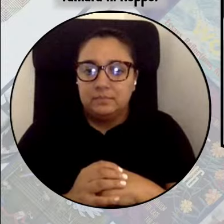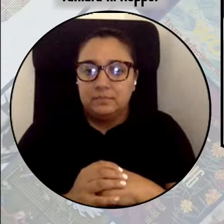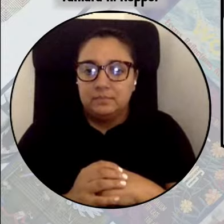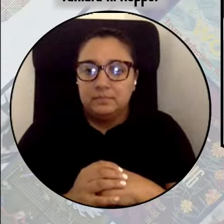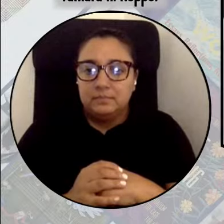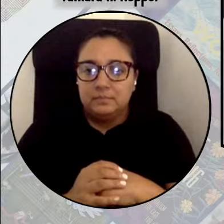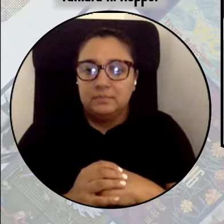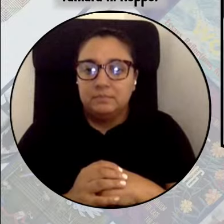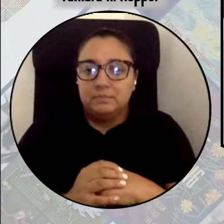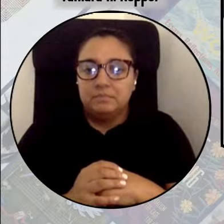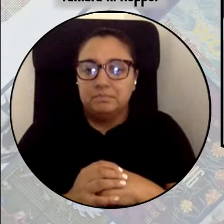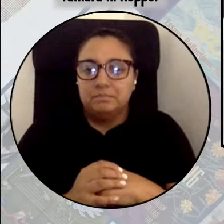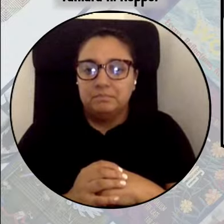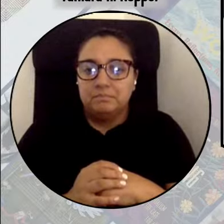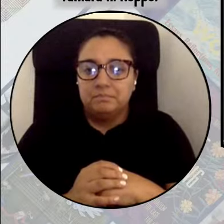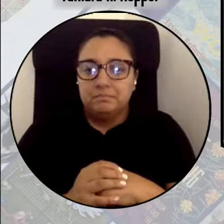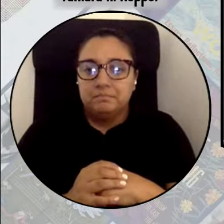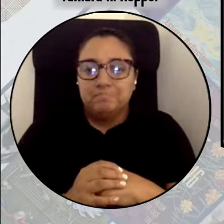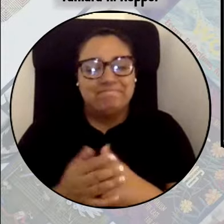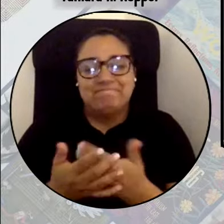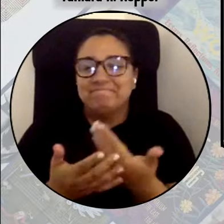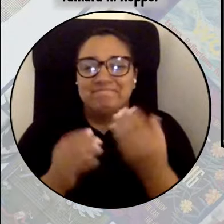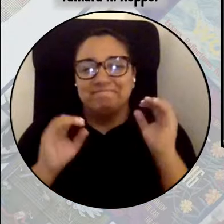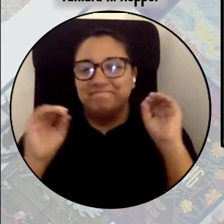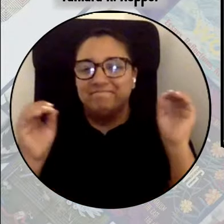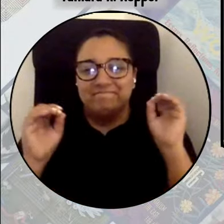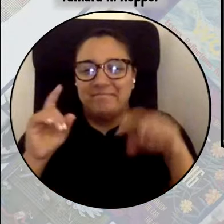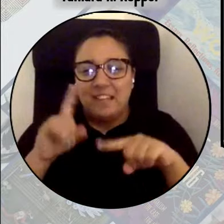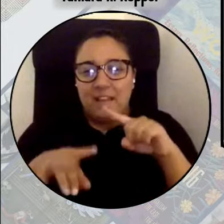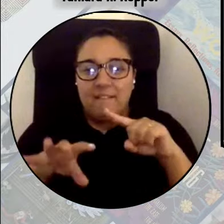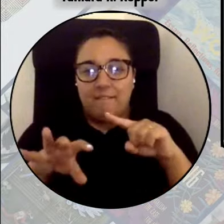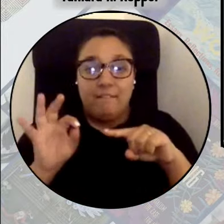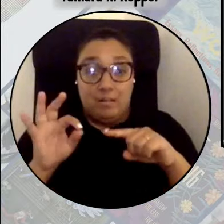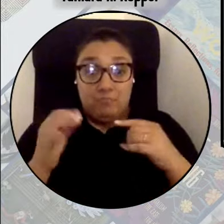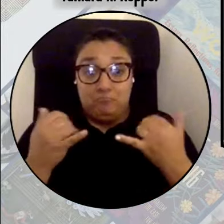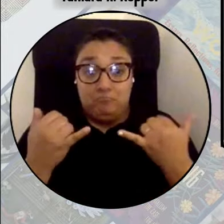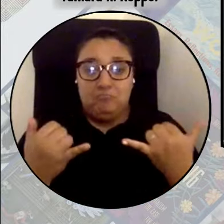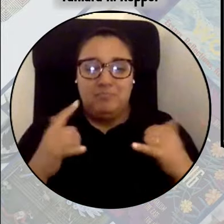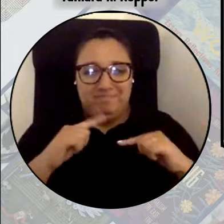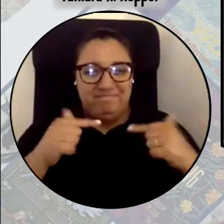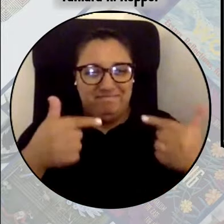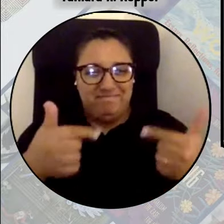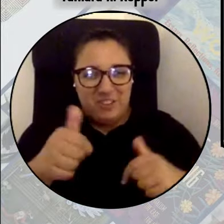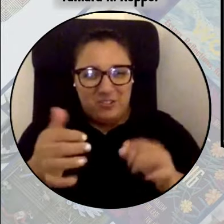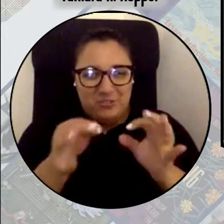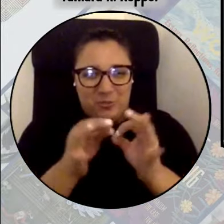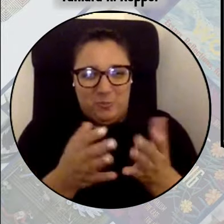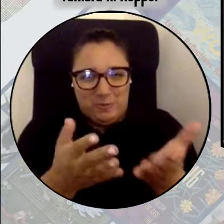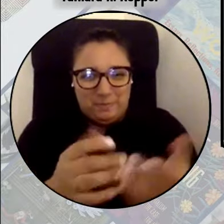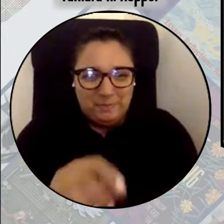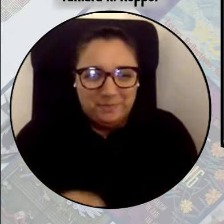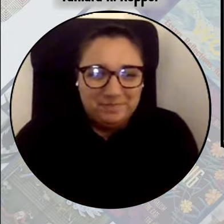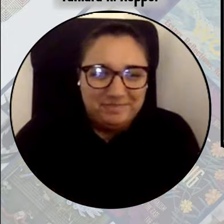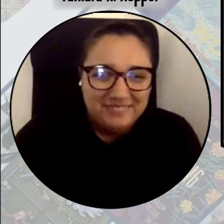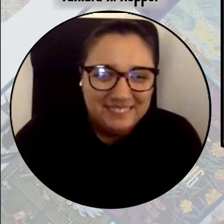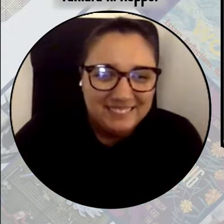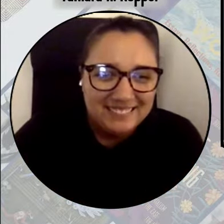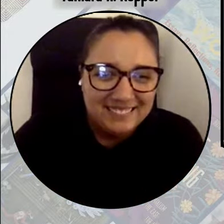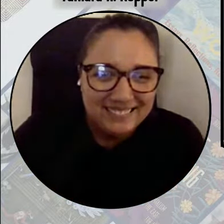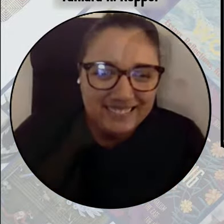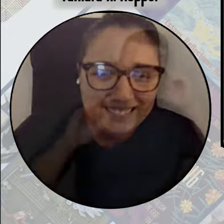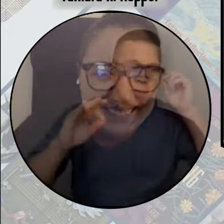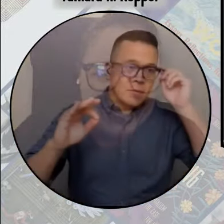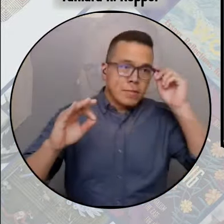Oh, let me see here. I don't have it, but President Biden put out his own press release in 2021 in